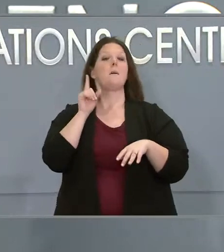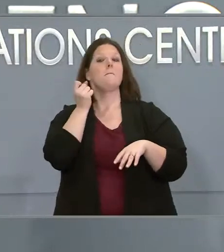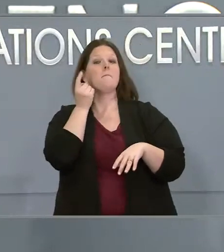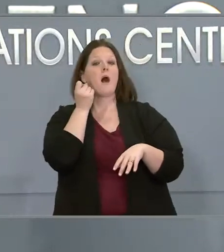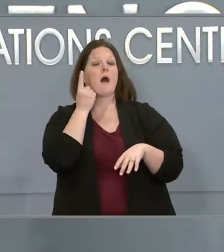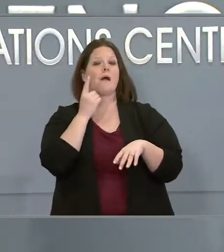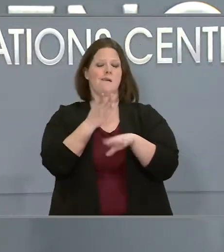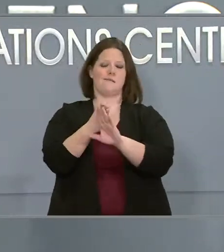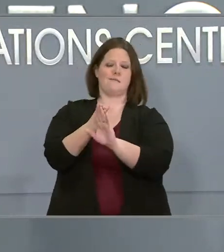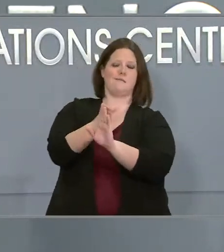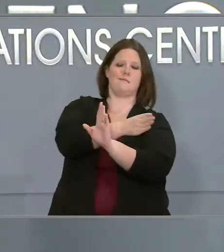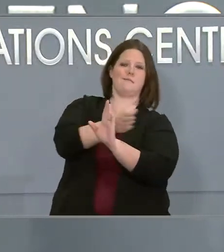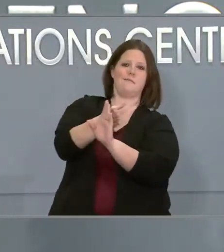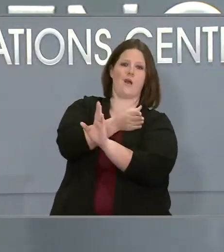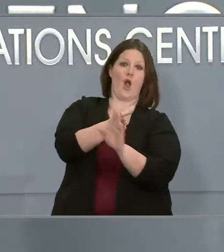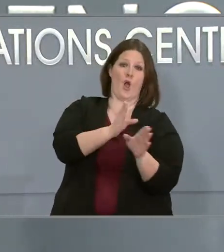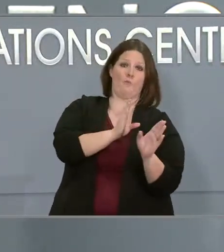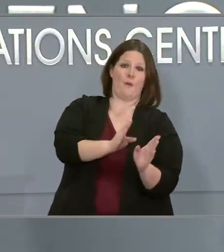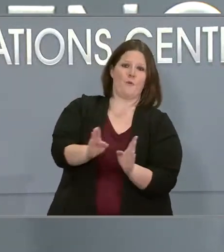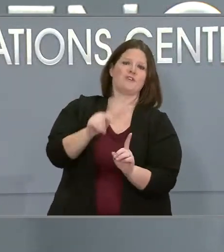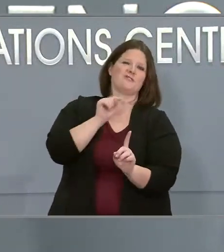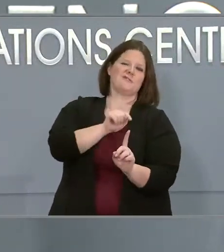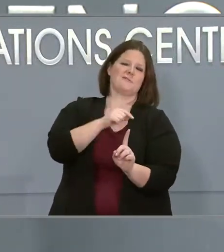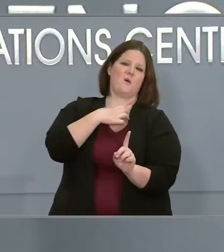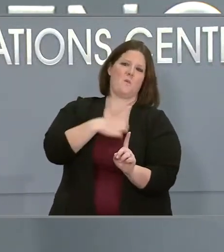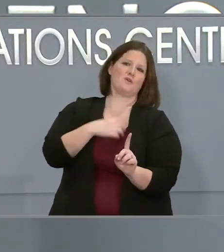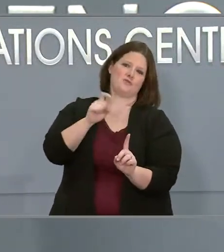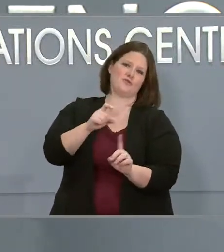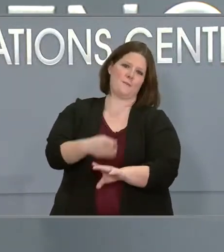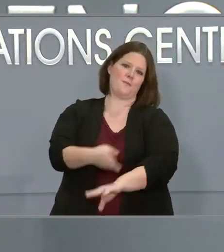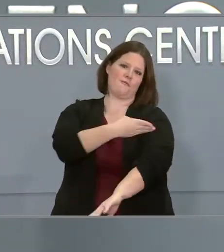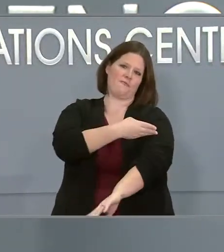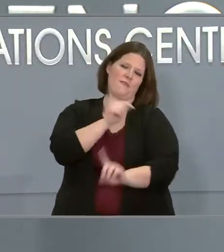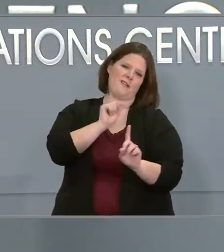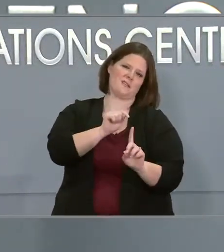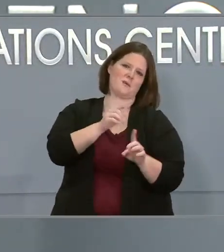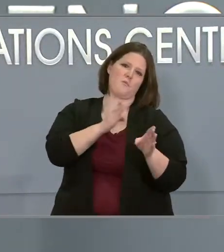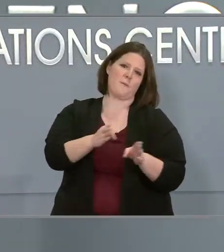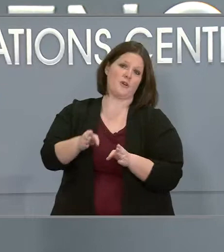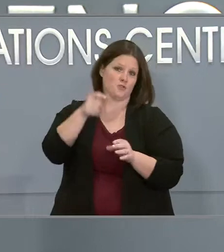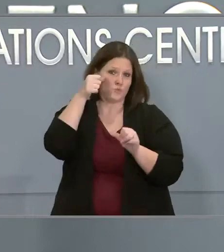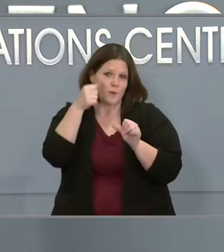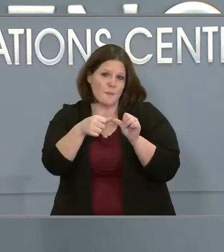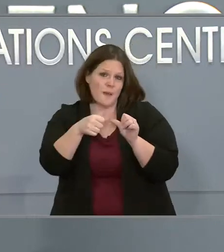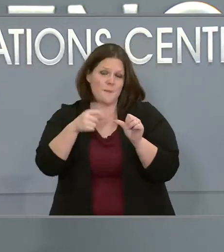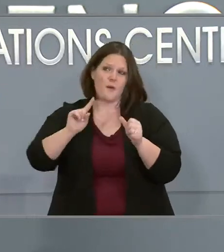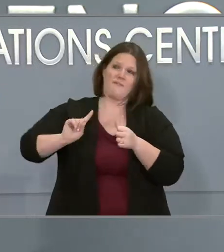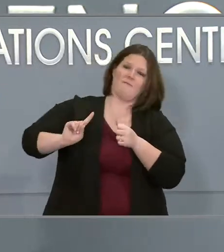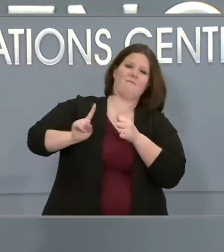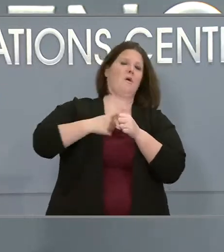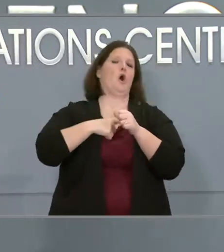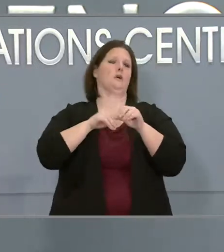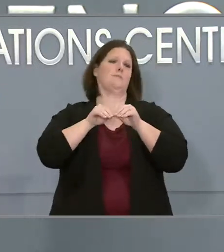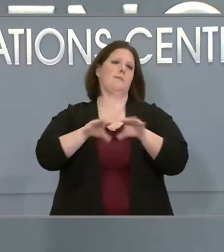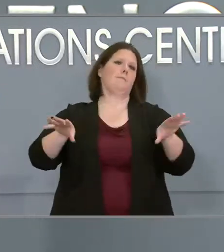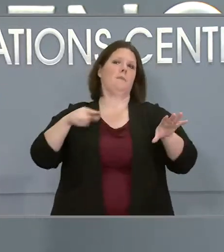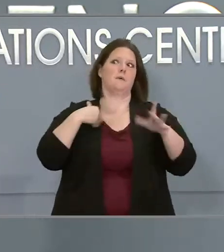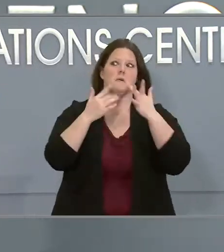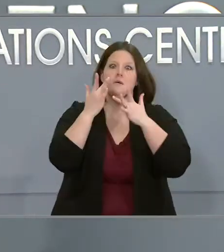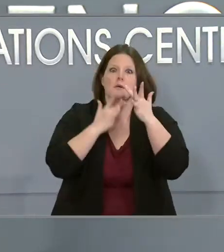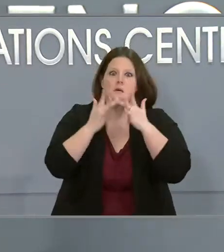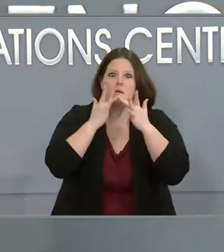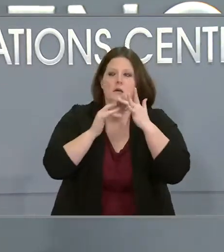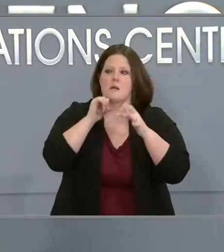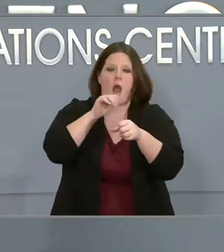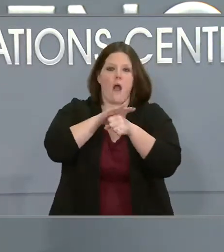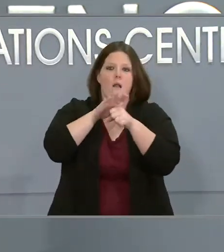be better ready to respond? Absolutely. I think we all remember back to the fact that we had a shortage of